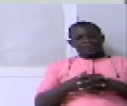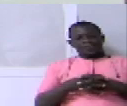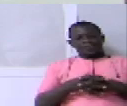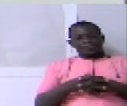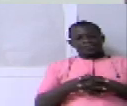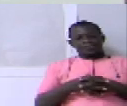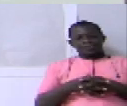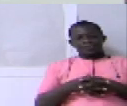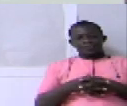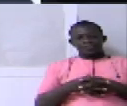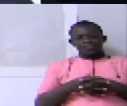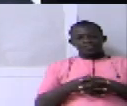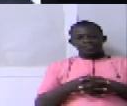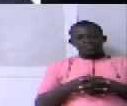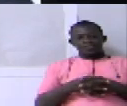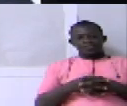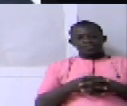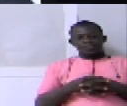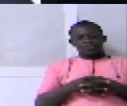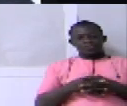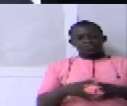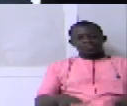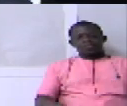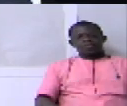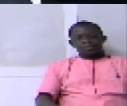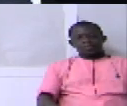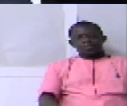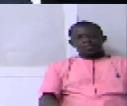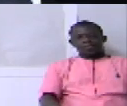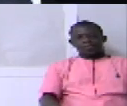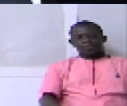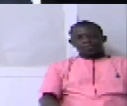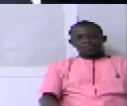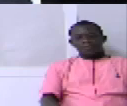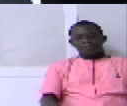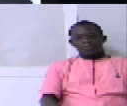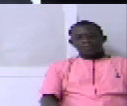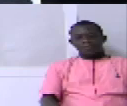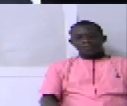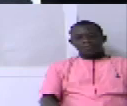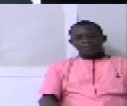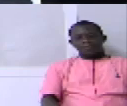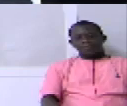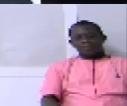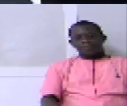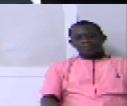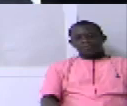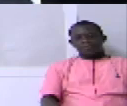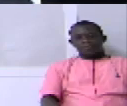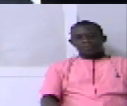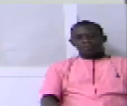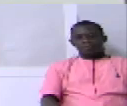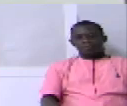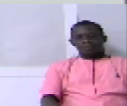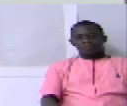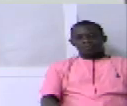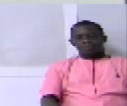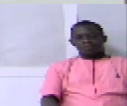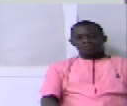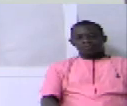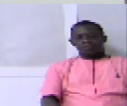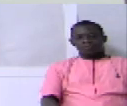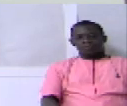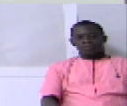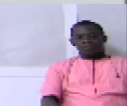woto silo manta wala tilimu manta meya lonko wole nyanta kela mennin